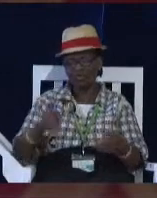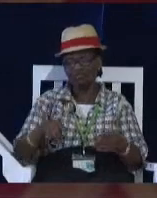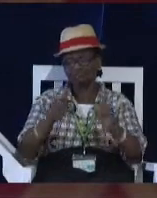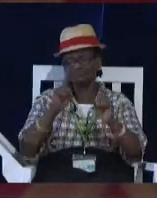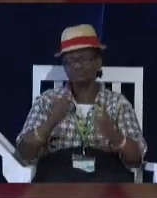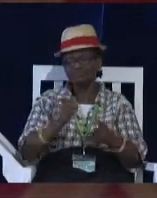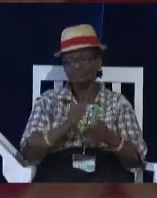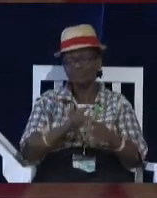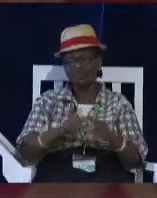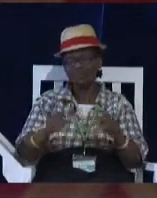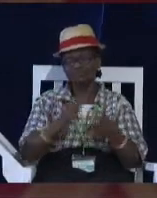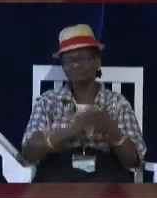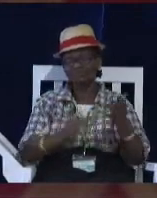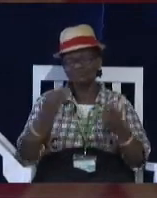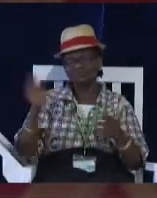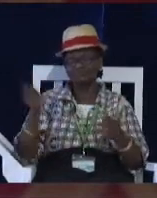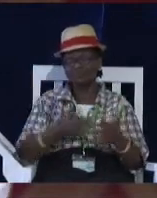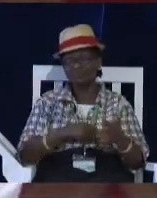God have mercy on us.